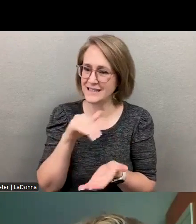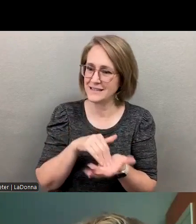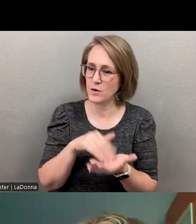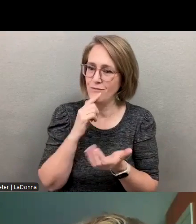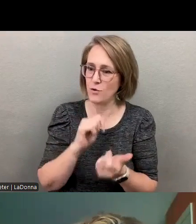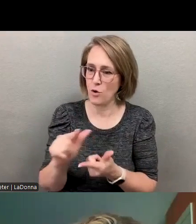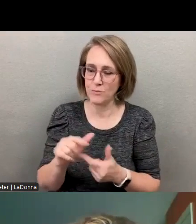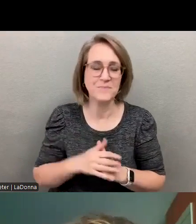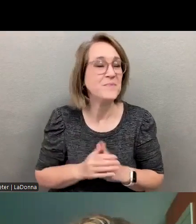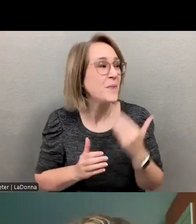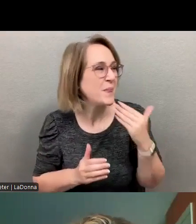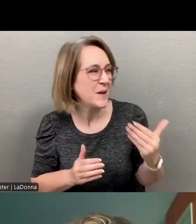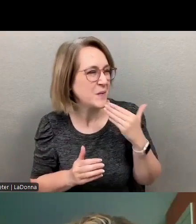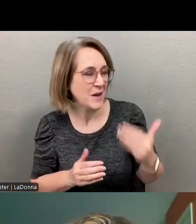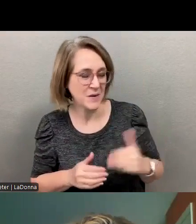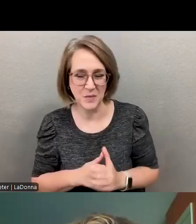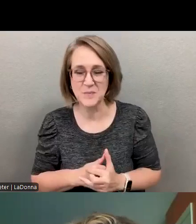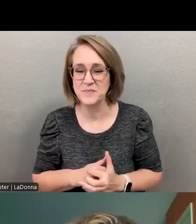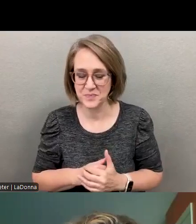So thank you. Thank you. Thank you.